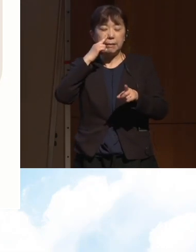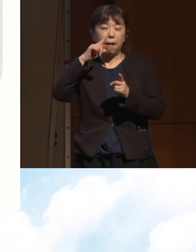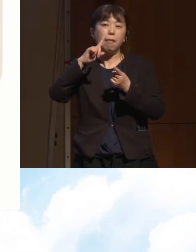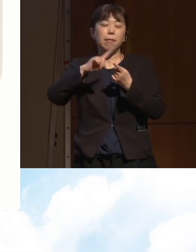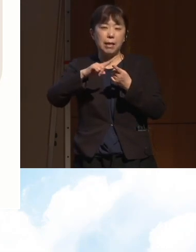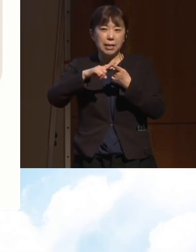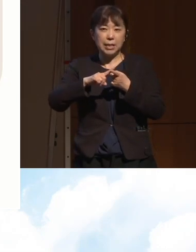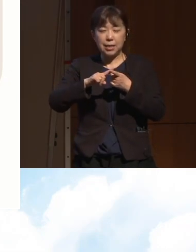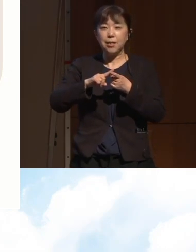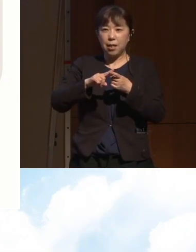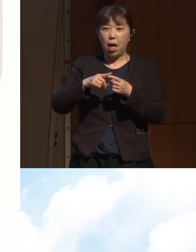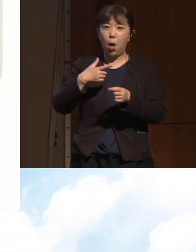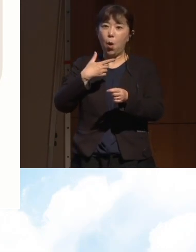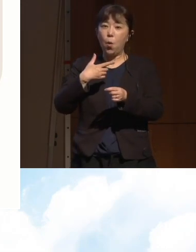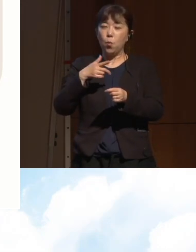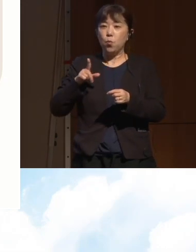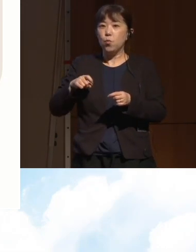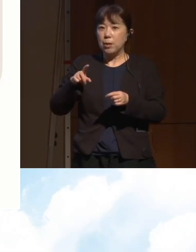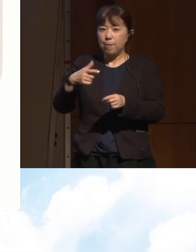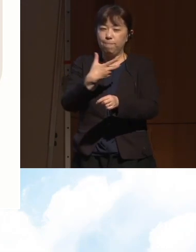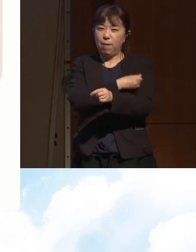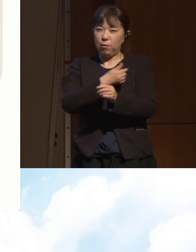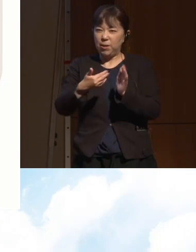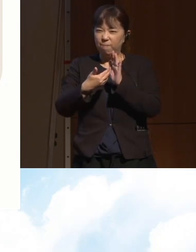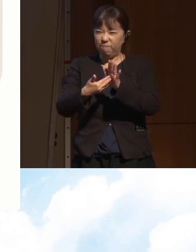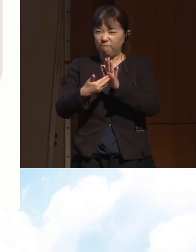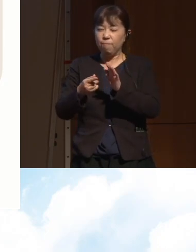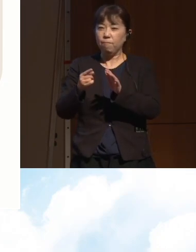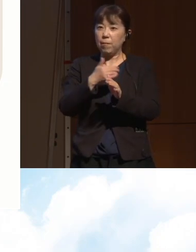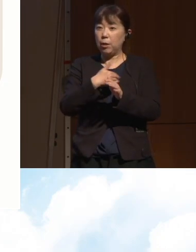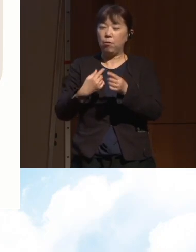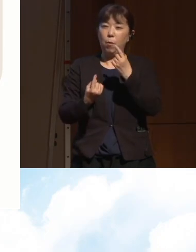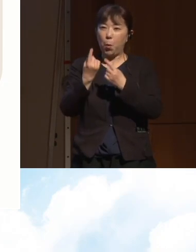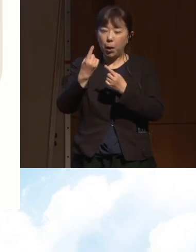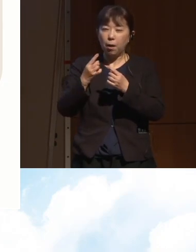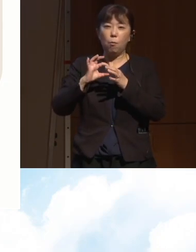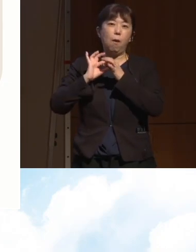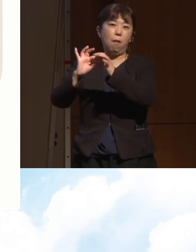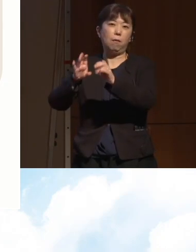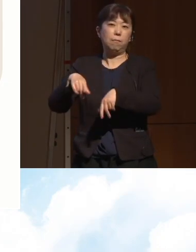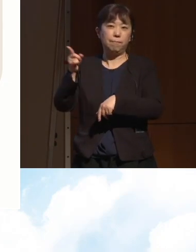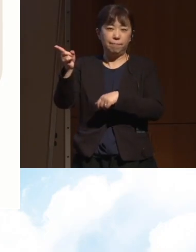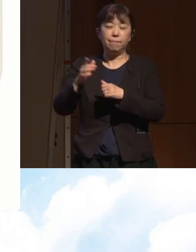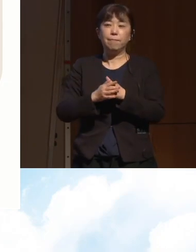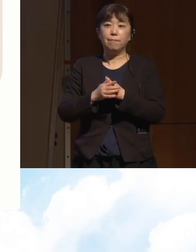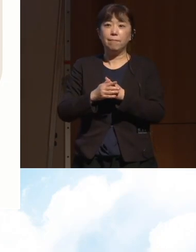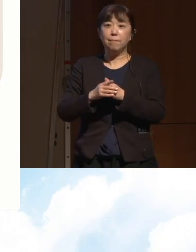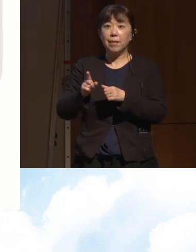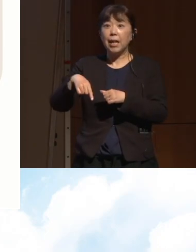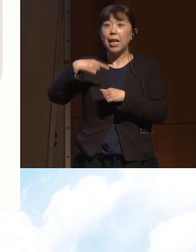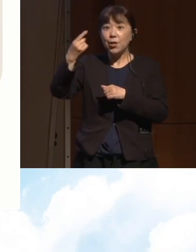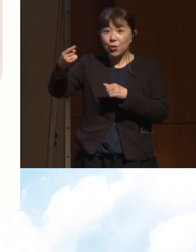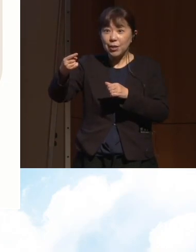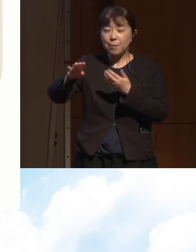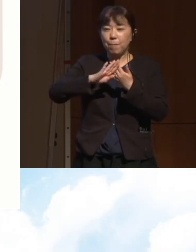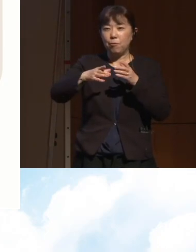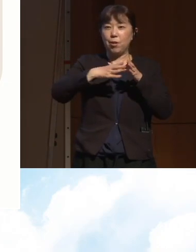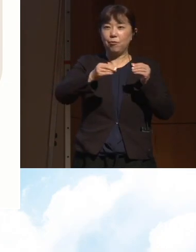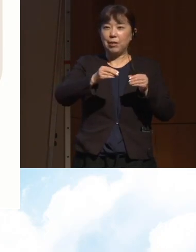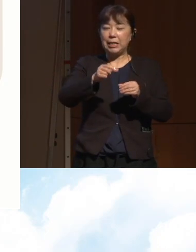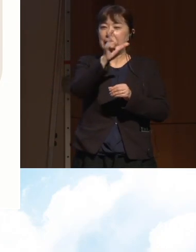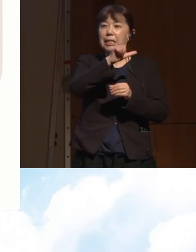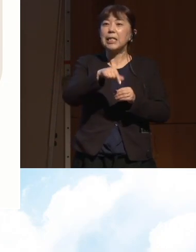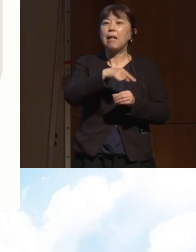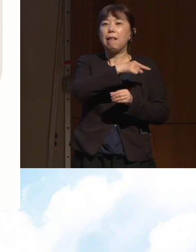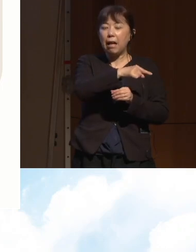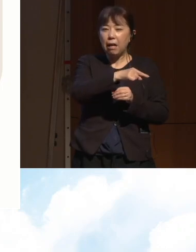development by the US government. The vaccine was already in vials in Italy. They had a phase 2 protocol that they